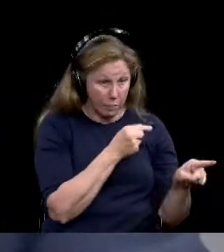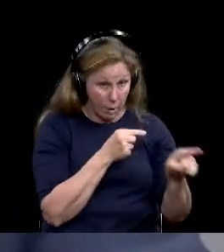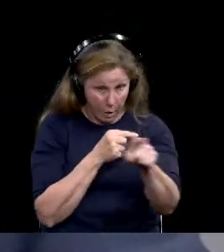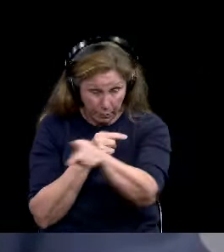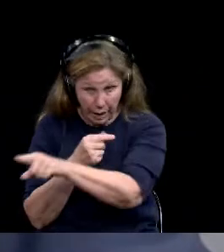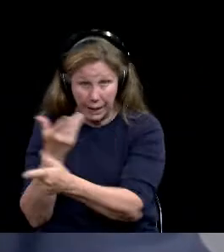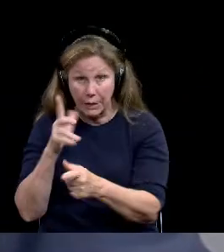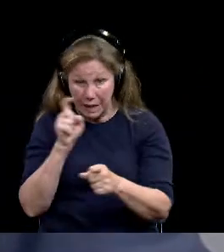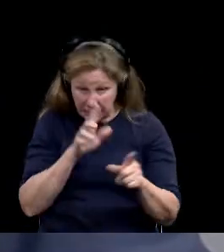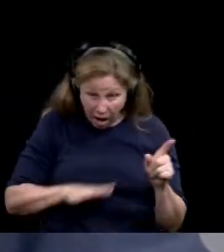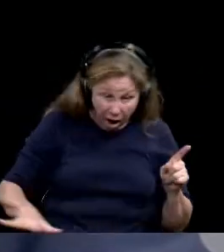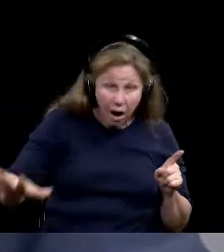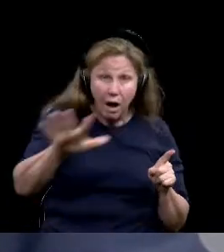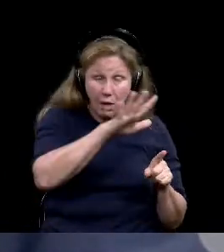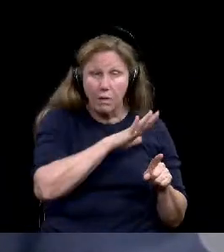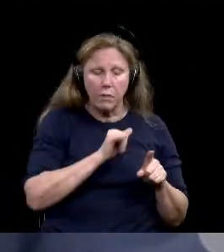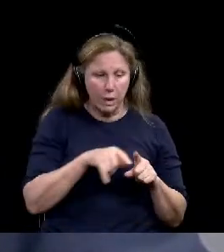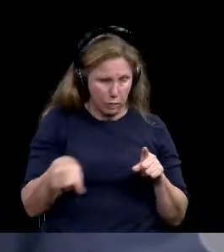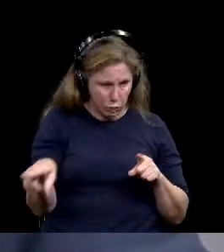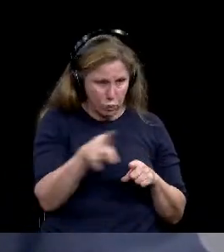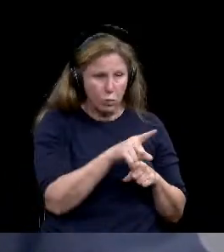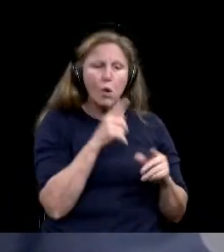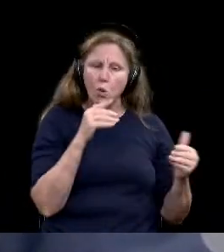very good news for our community. It gives us